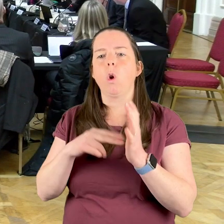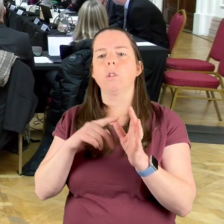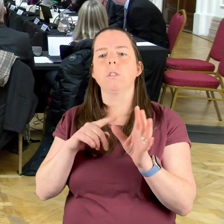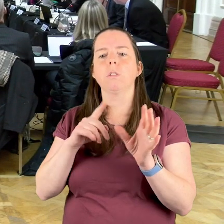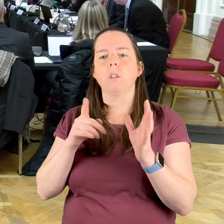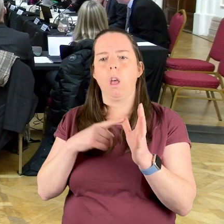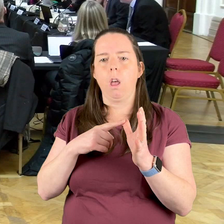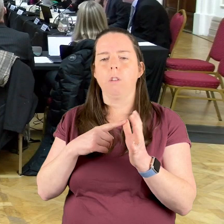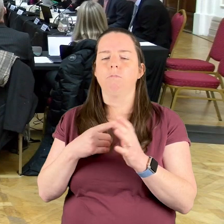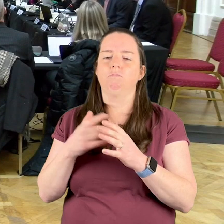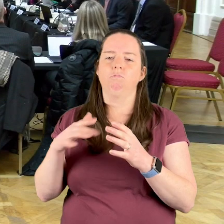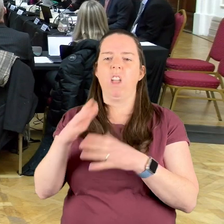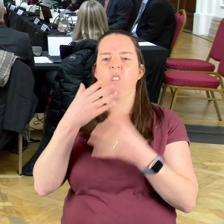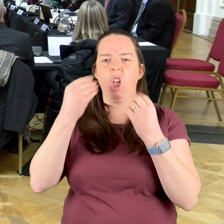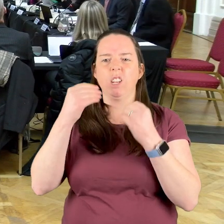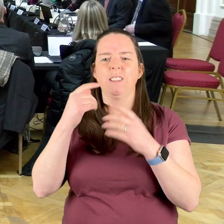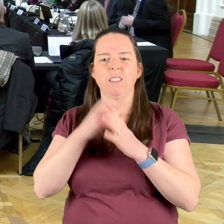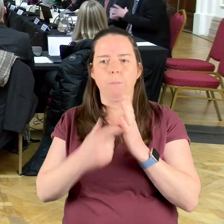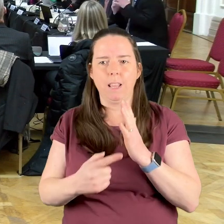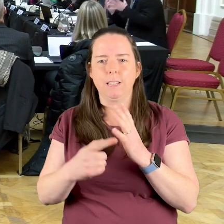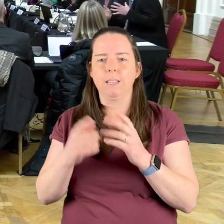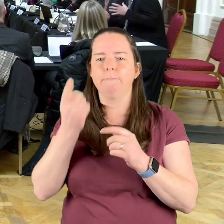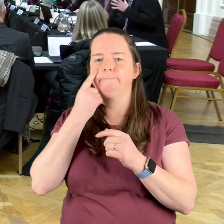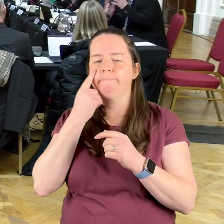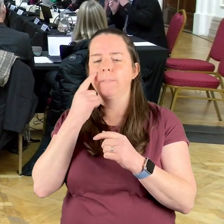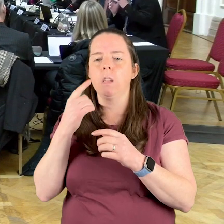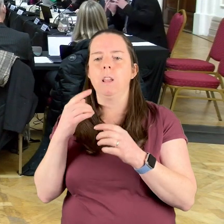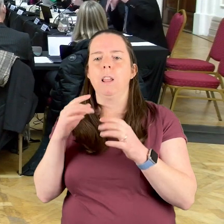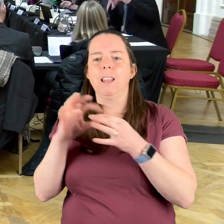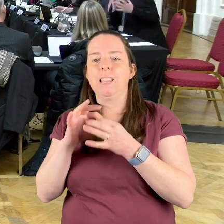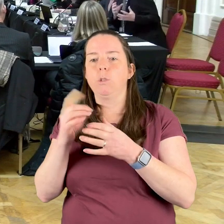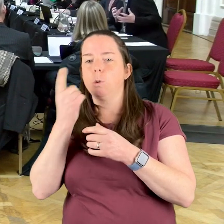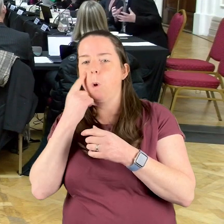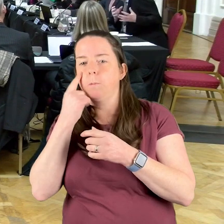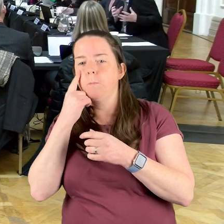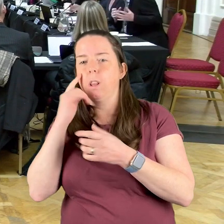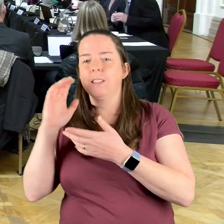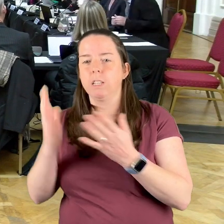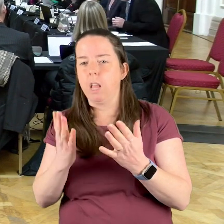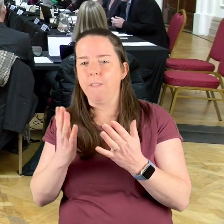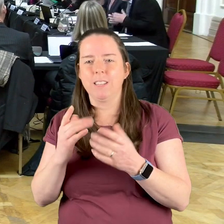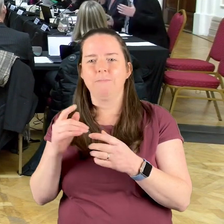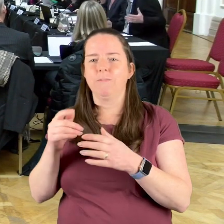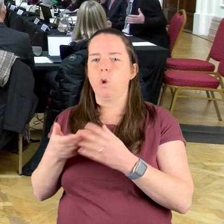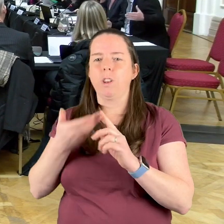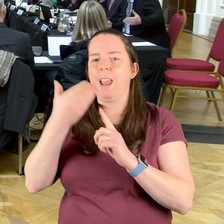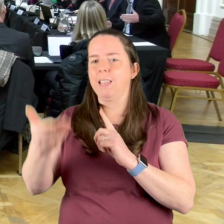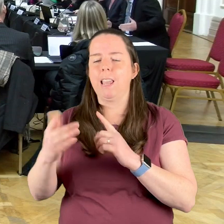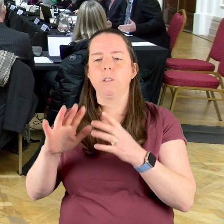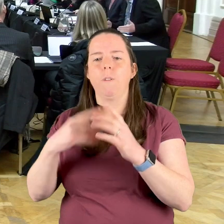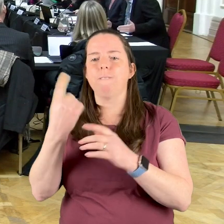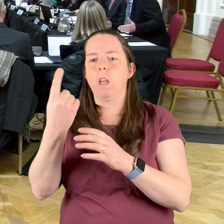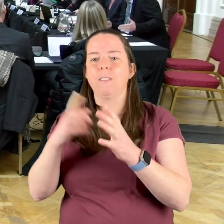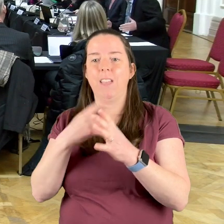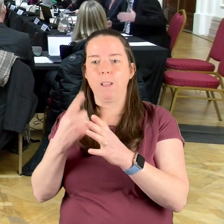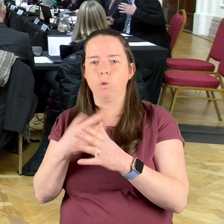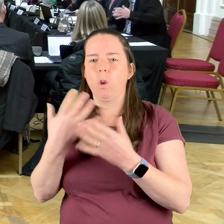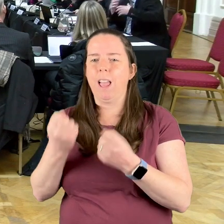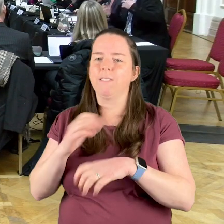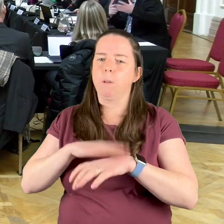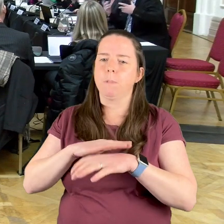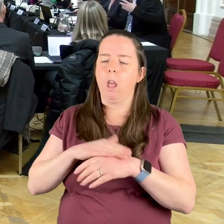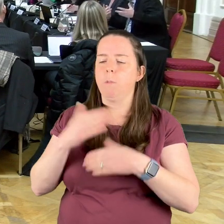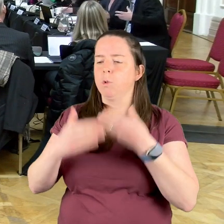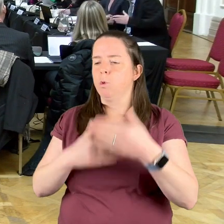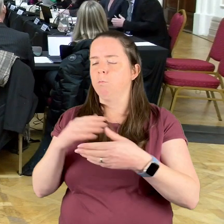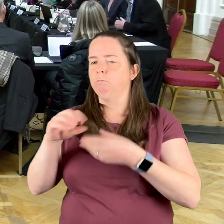colleagues, Tonya, around learning disabilities. And just to note that in terms of ophthalmology services, they're not delegated until the 1st of April, so we've